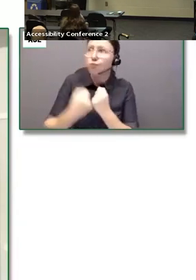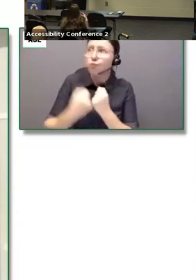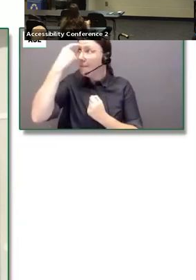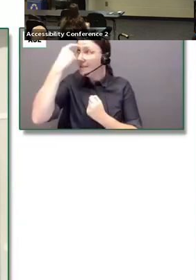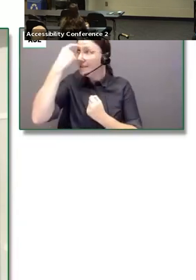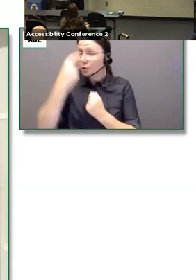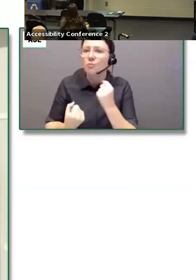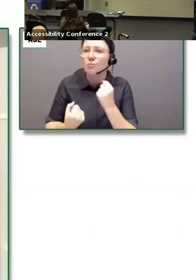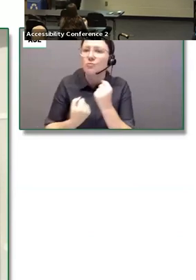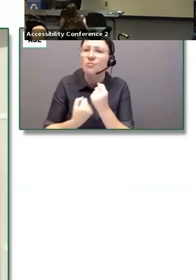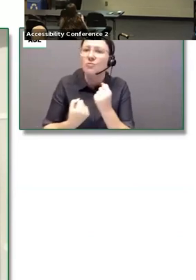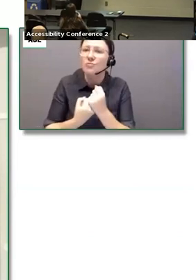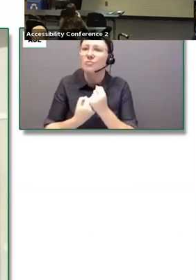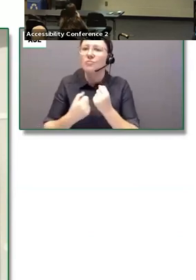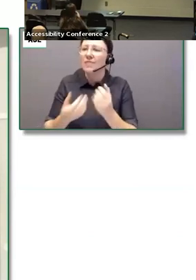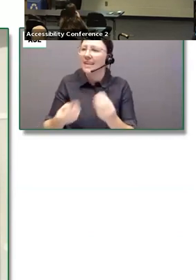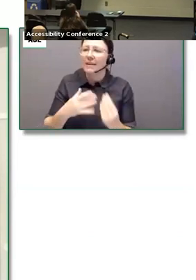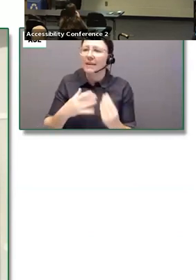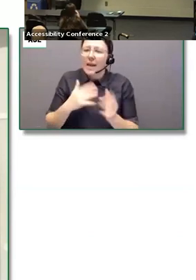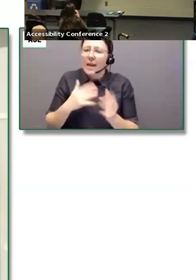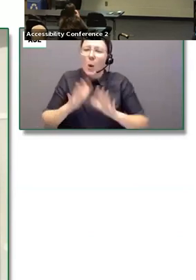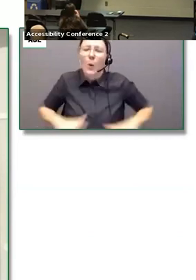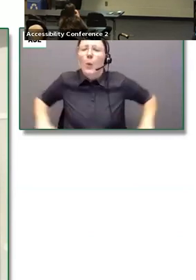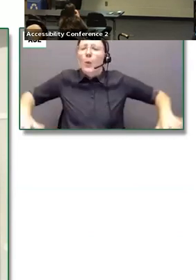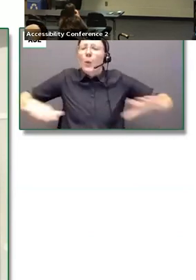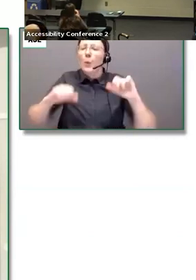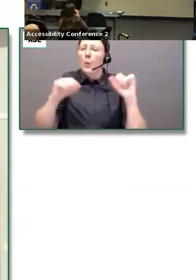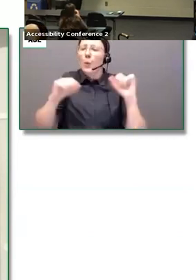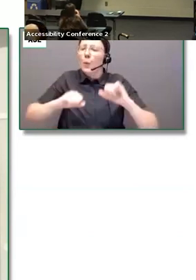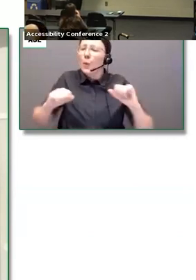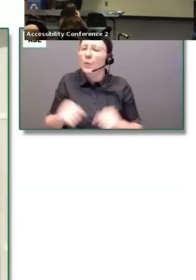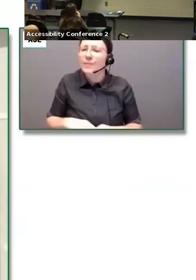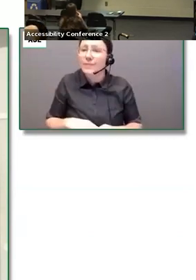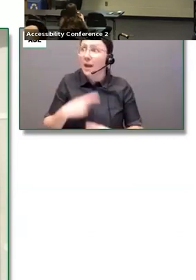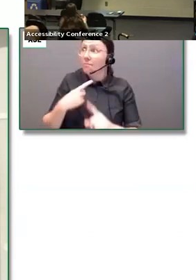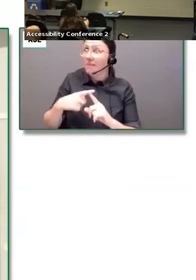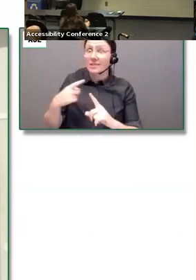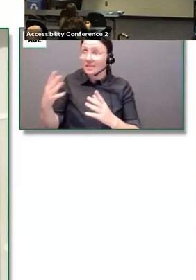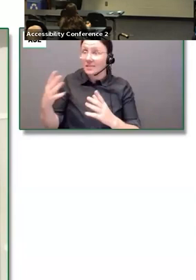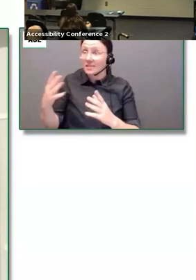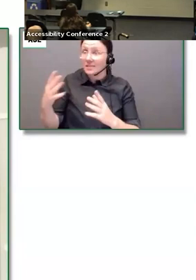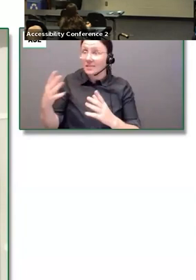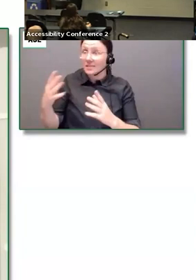space, and in many ways, can be an awe-inspiring equalizer.